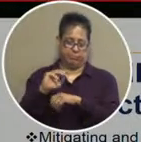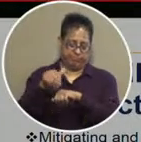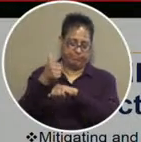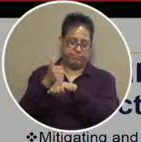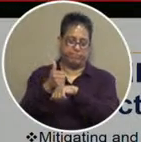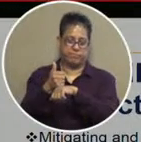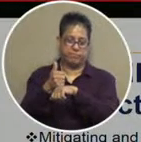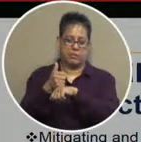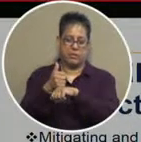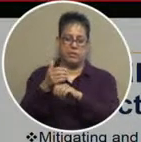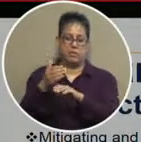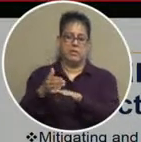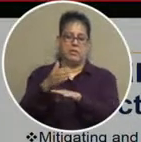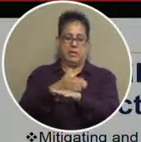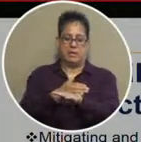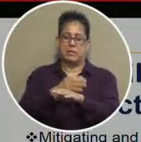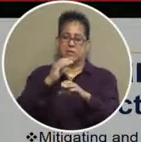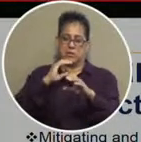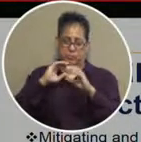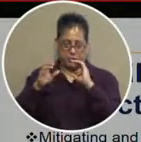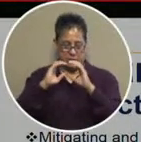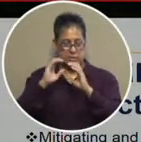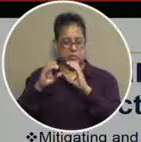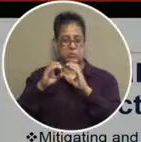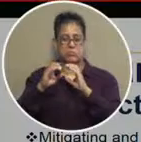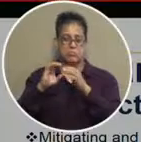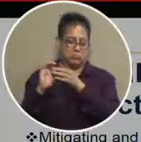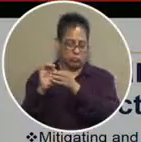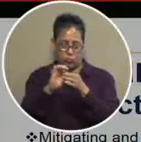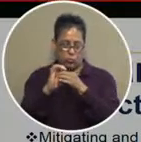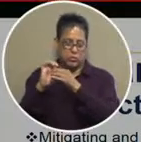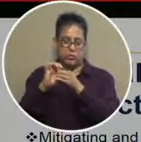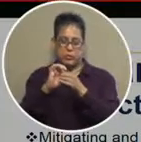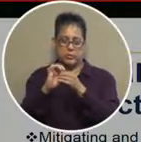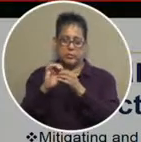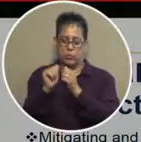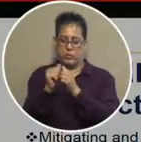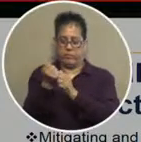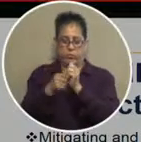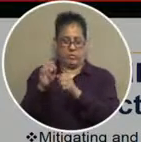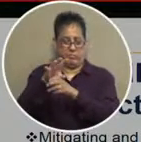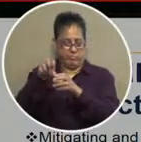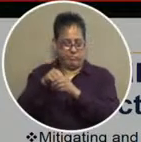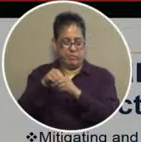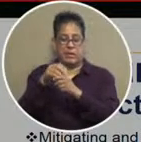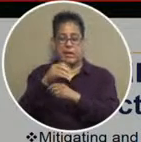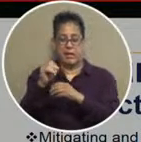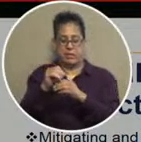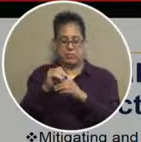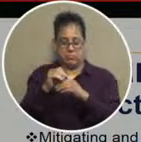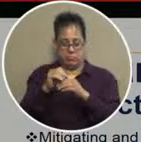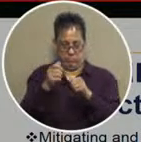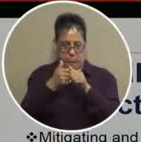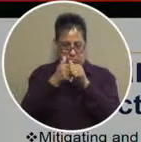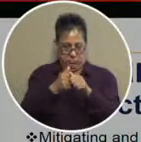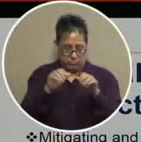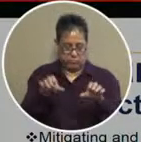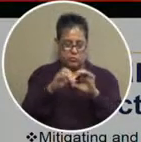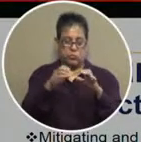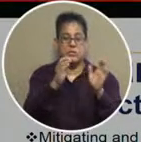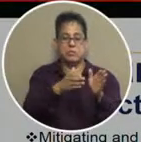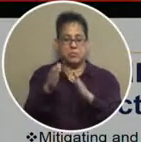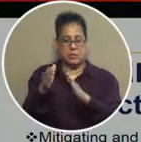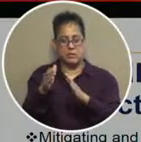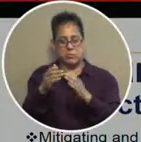to expand and enhance the communication and coordination with stakeholders while executing the plan as we